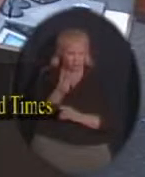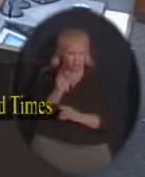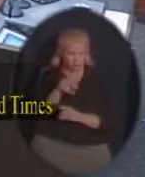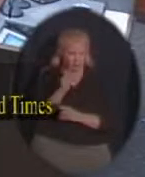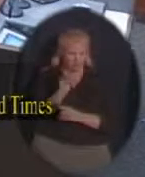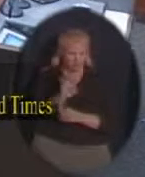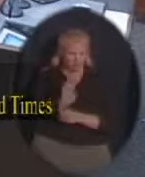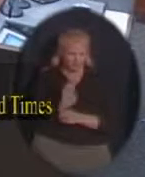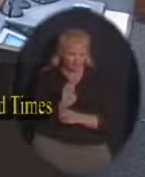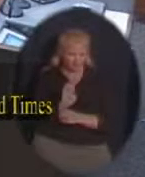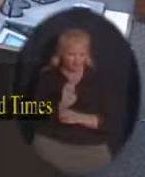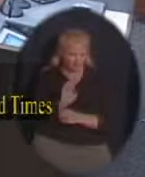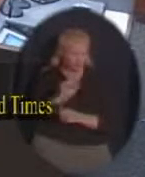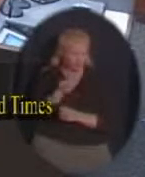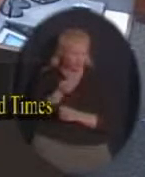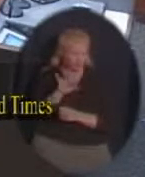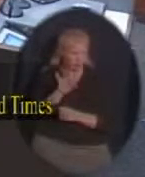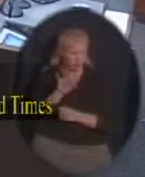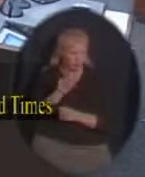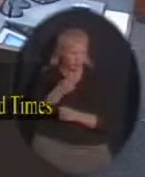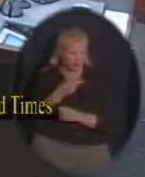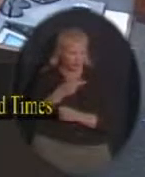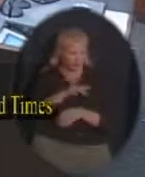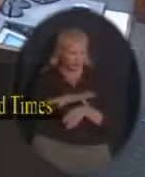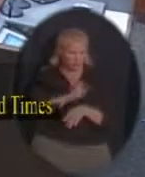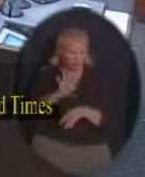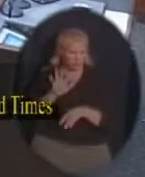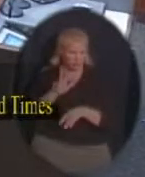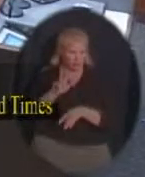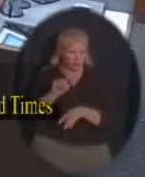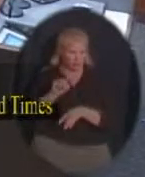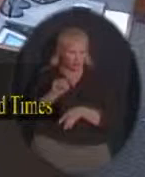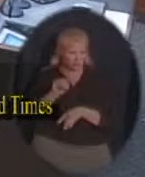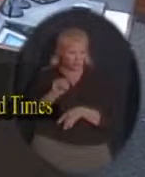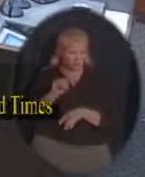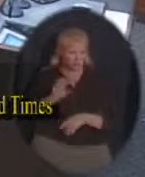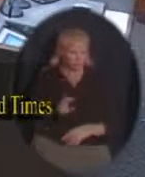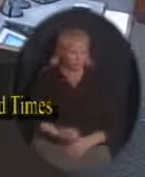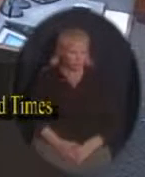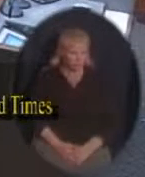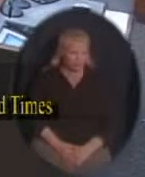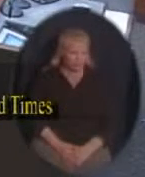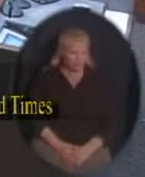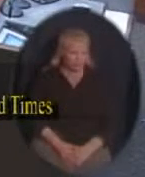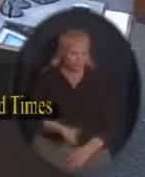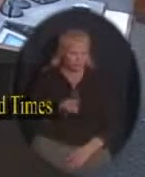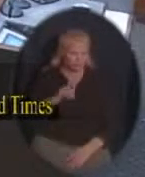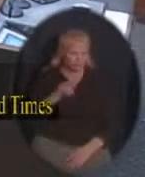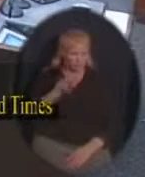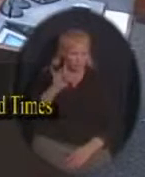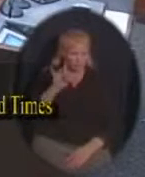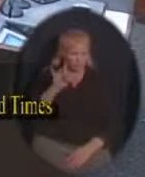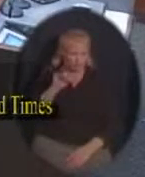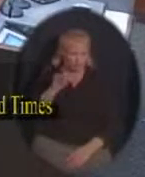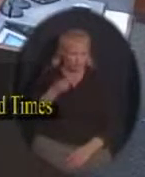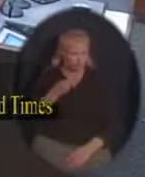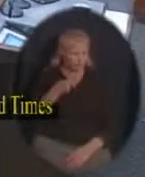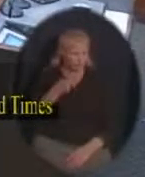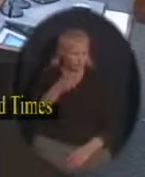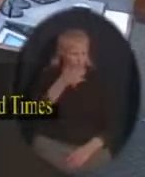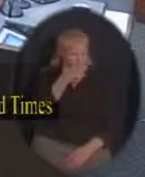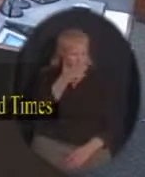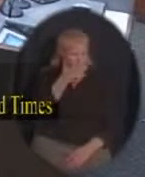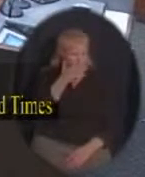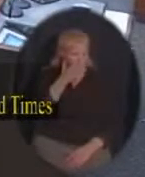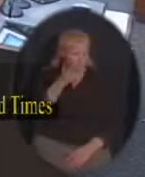at 5:30 PM. I think it's better for Mr. Churchman at 6. Is that right, Mr. Churchman?